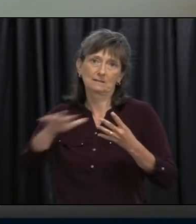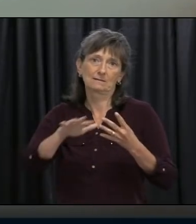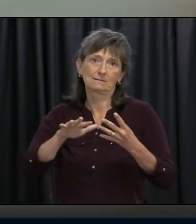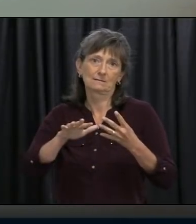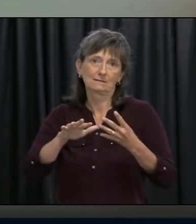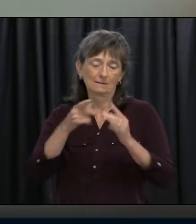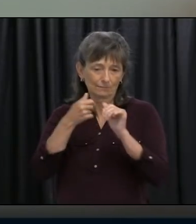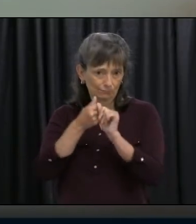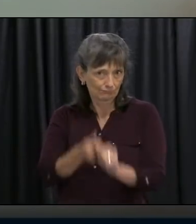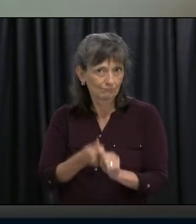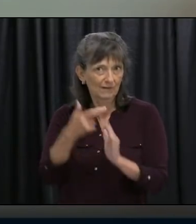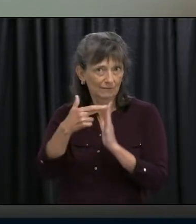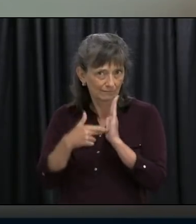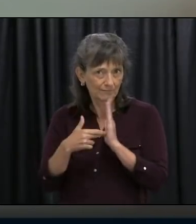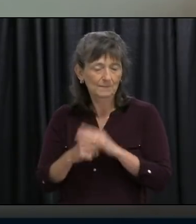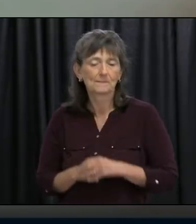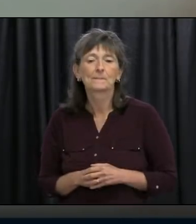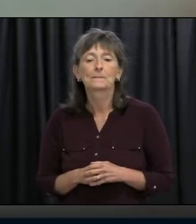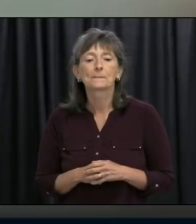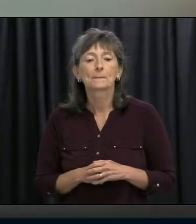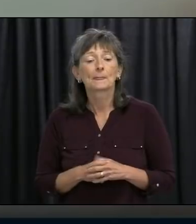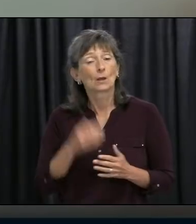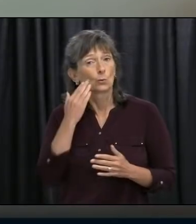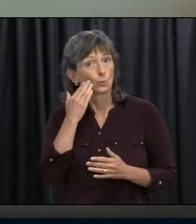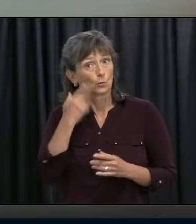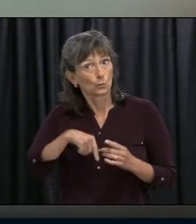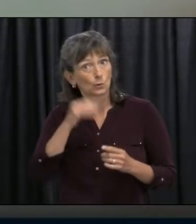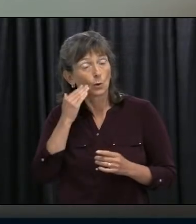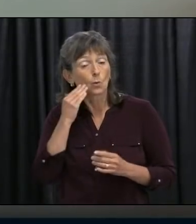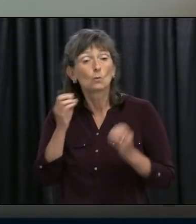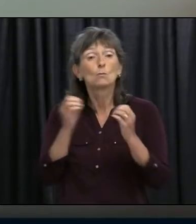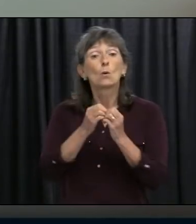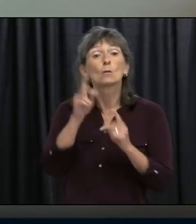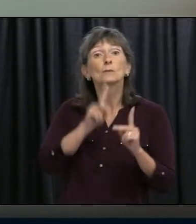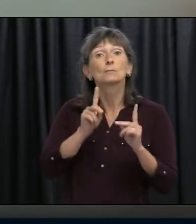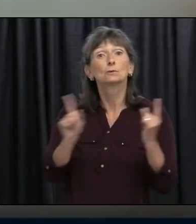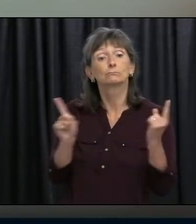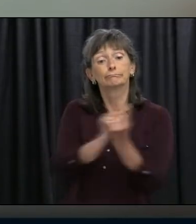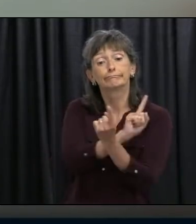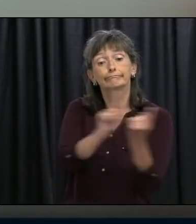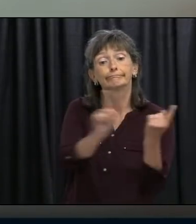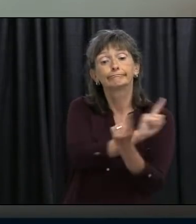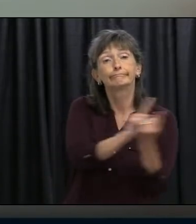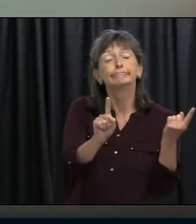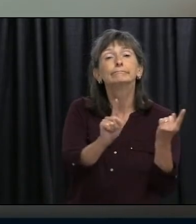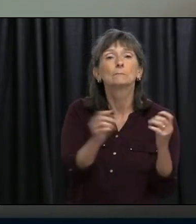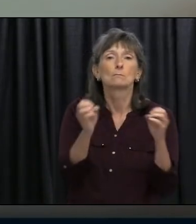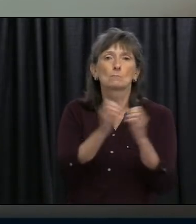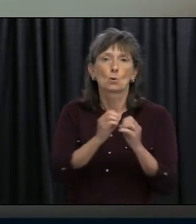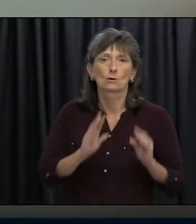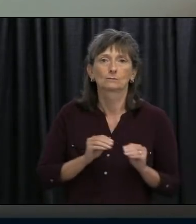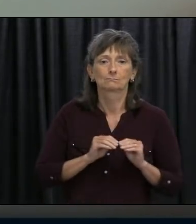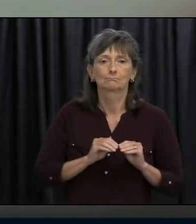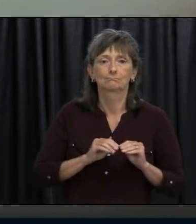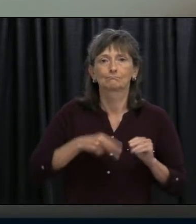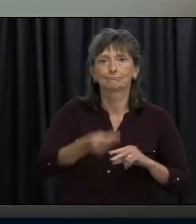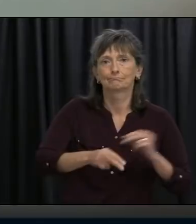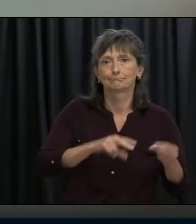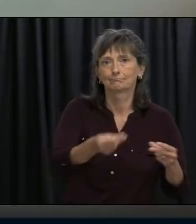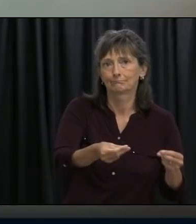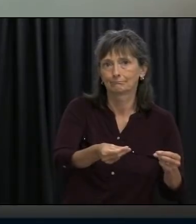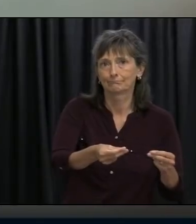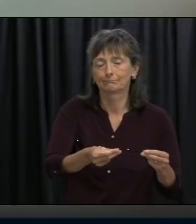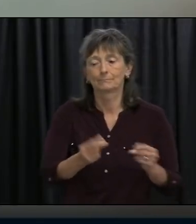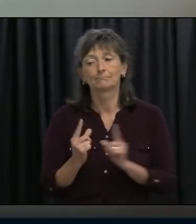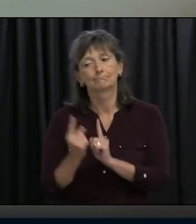We know the greater number of people we interact with, the greater the risk of spread of COVID-19. Physical distancing is pivotal